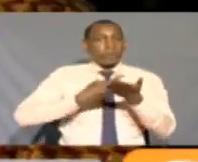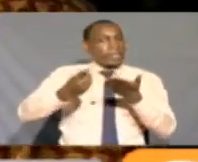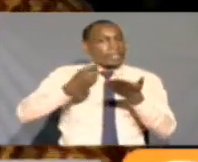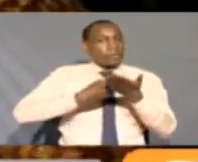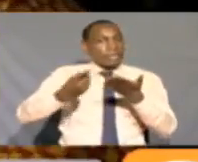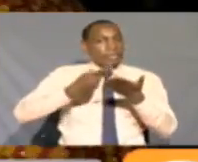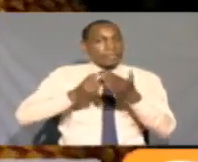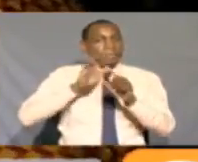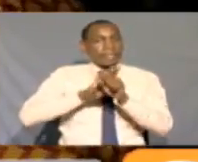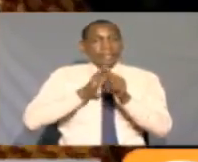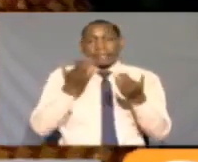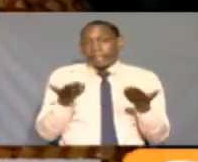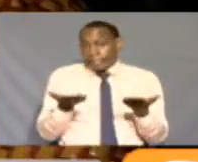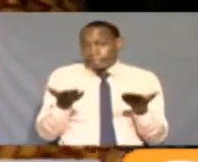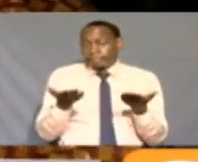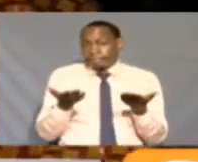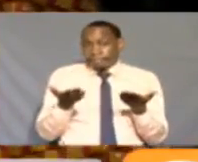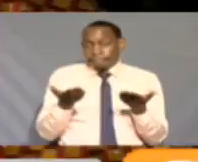now?